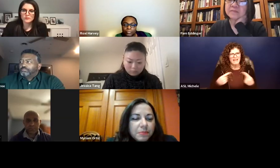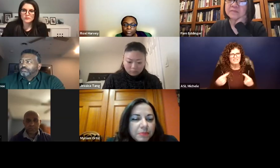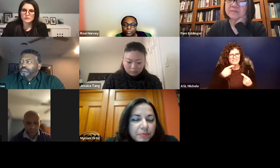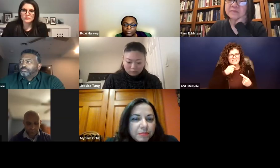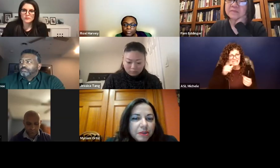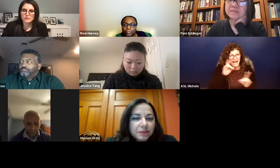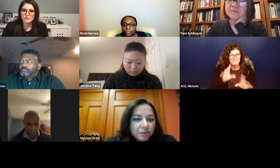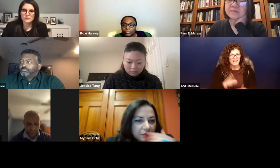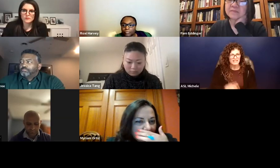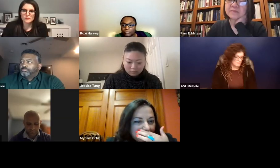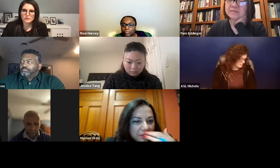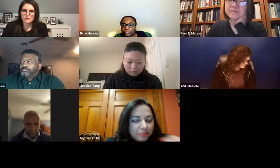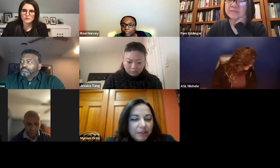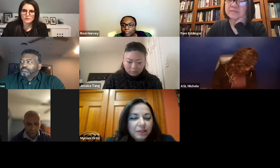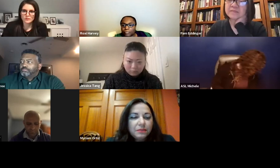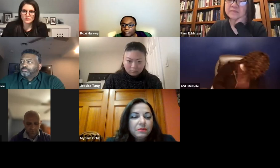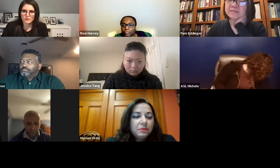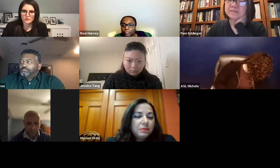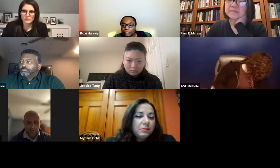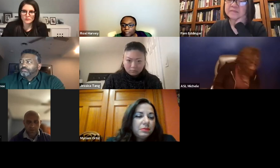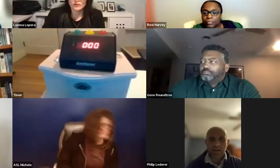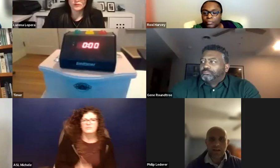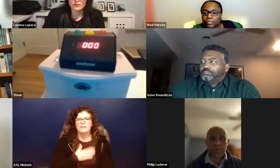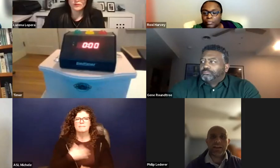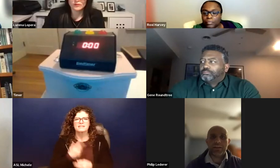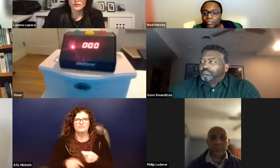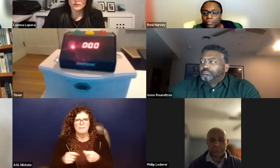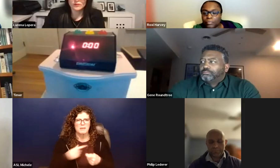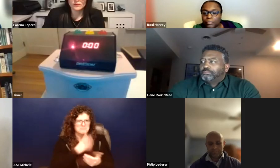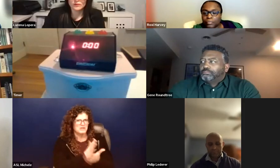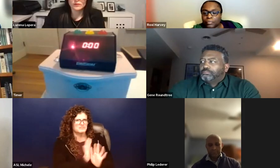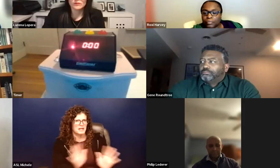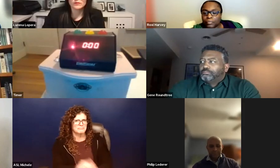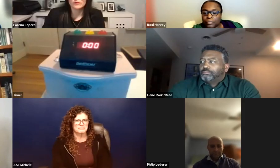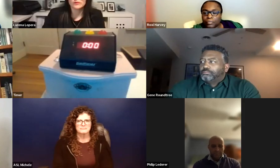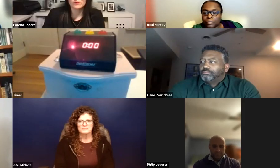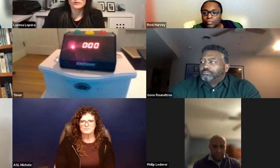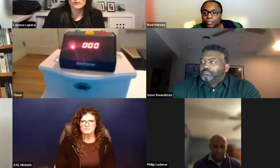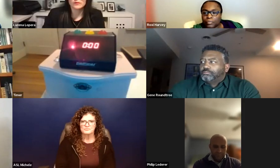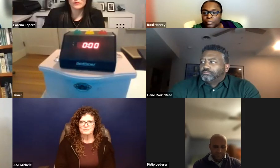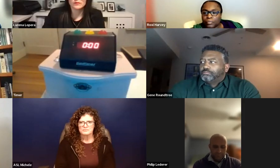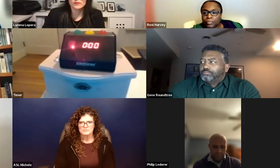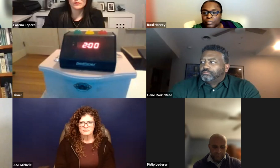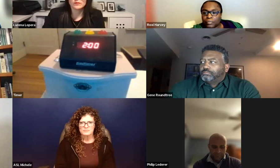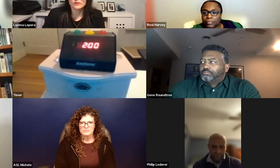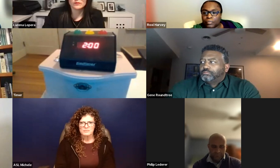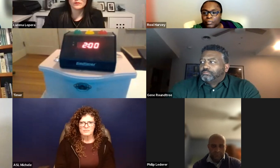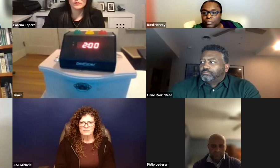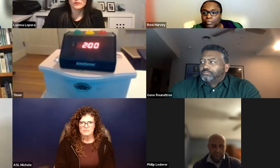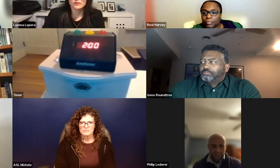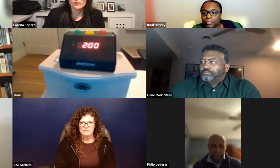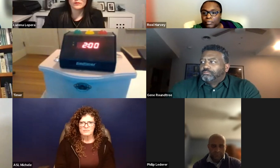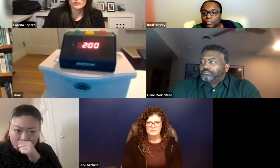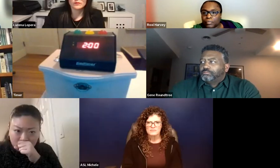Please wrap up your remarks, but your time is up. Thank you. I'll stop there. Thank you. Thank you so much. We